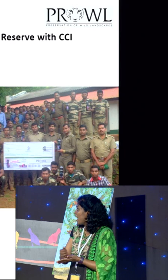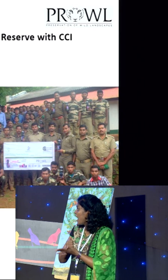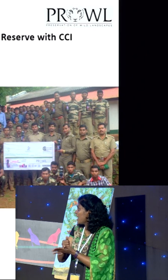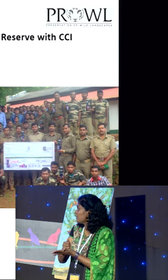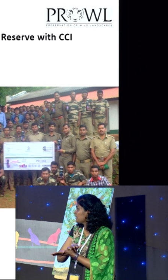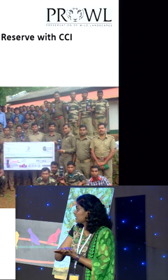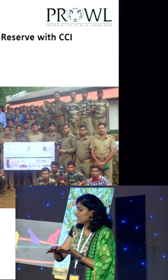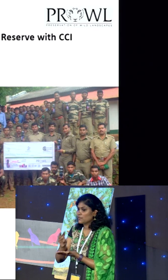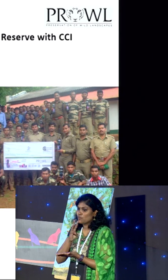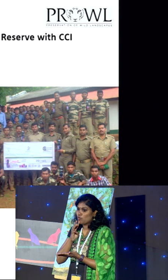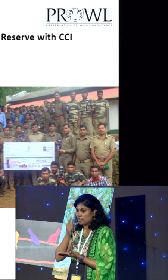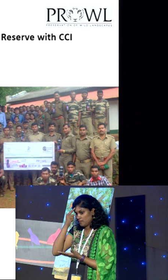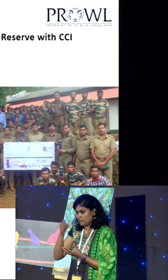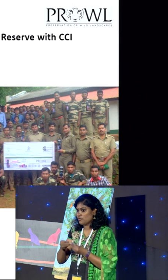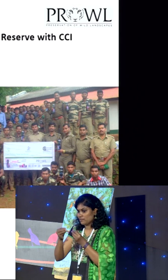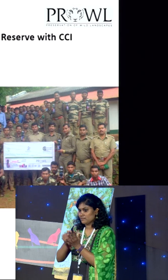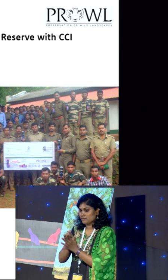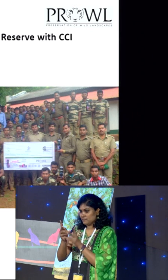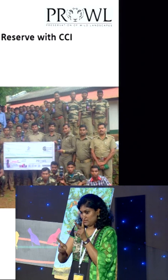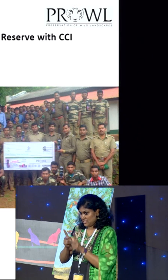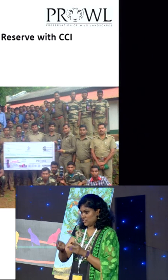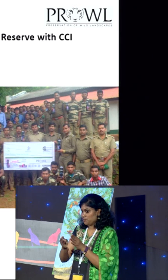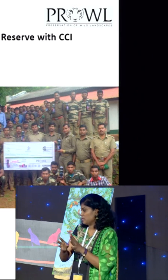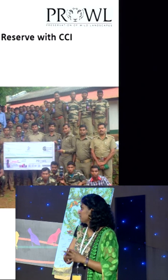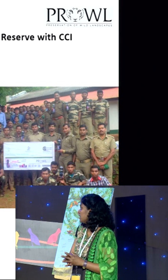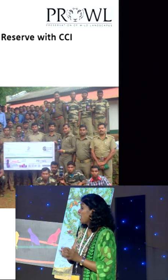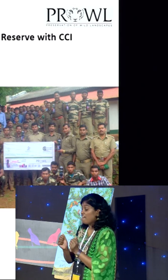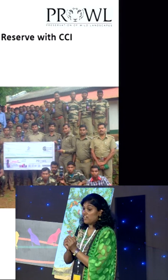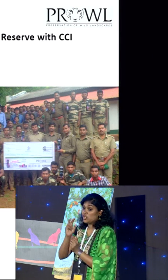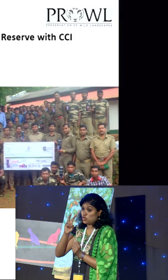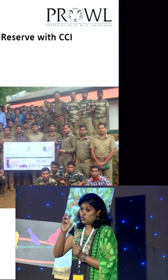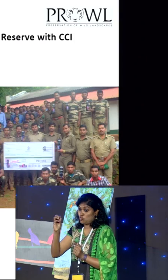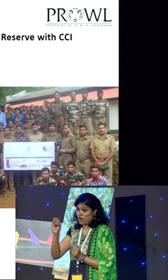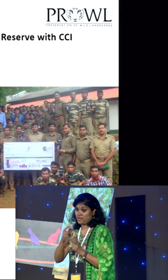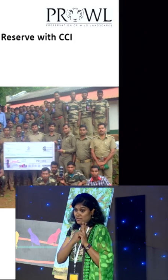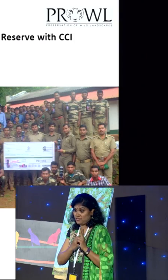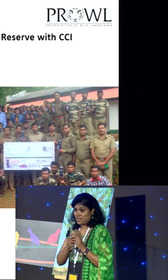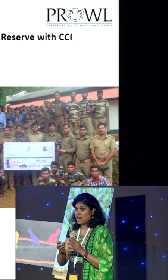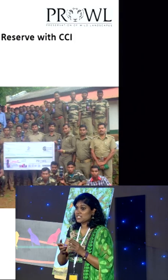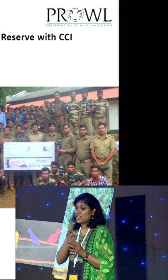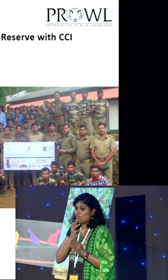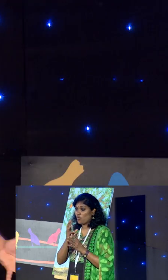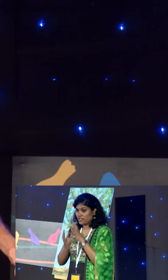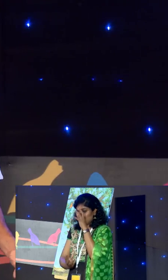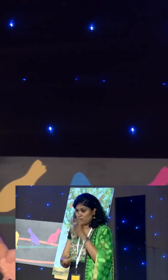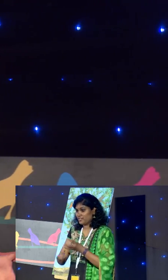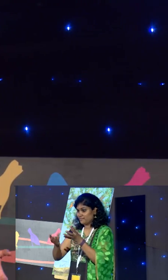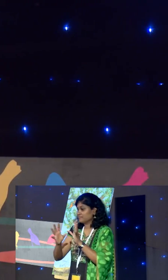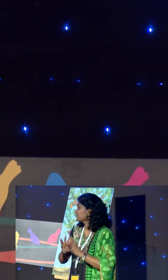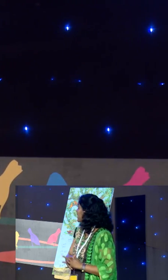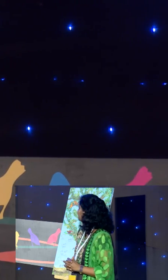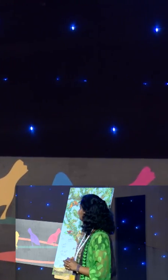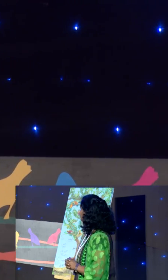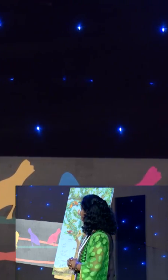CCI, we stepped in and we got 200 forest guards, self-purification water bottles. Because again, they're also subject to